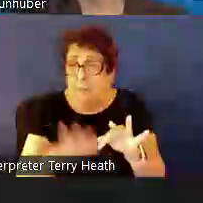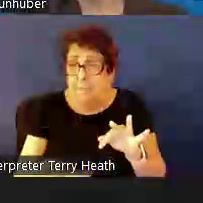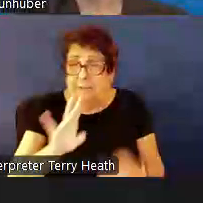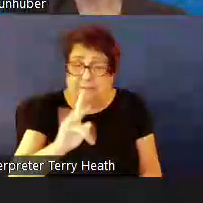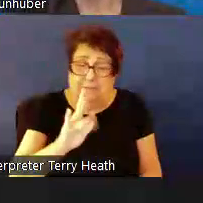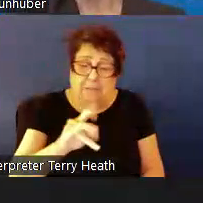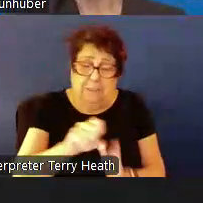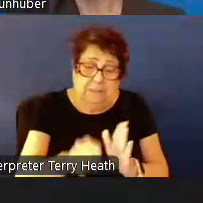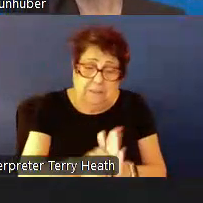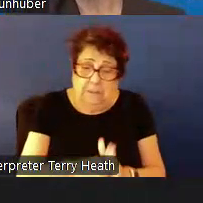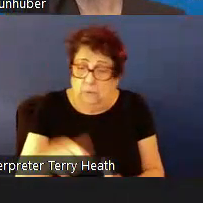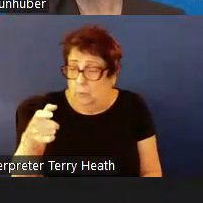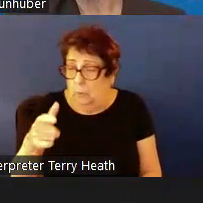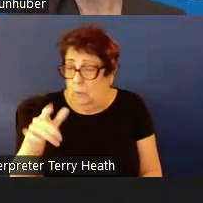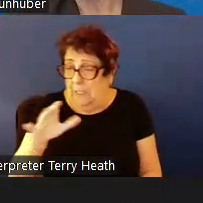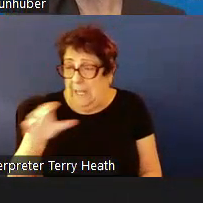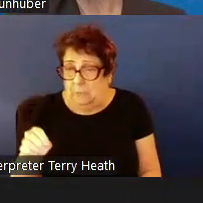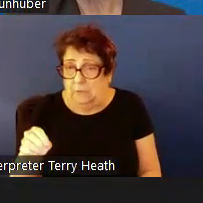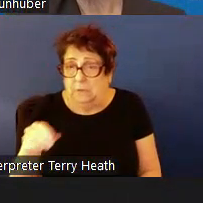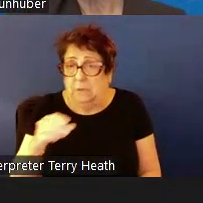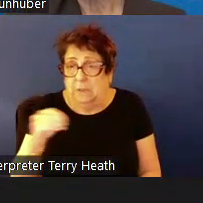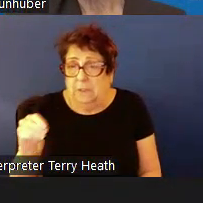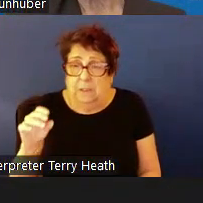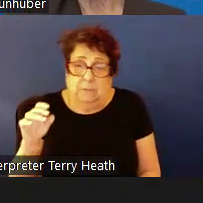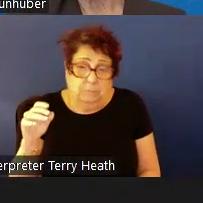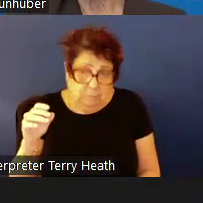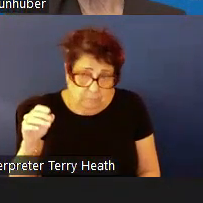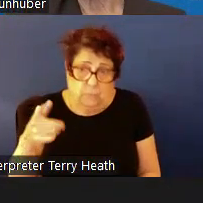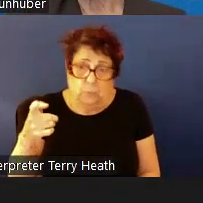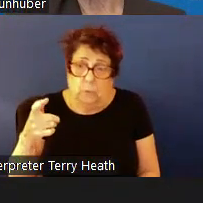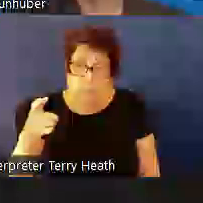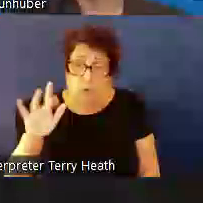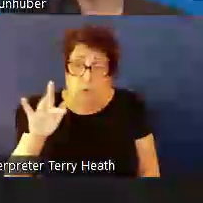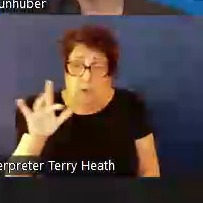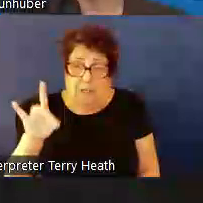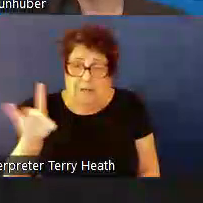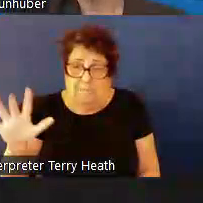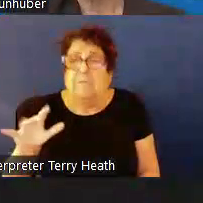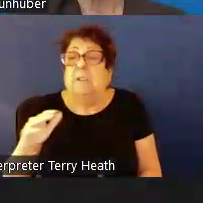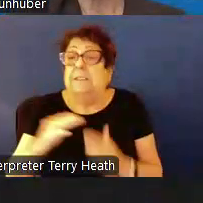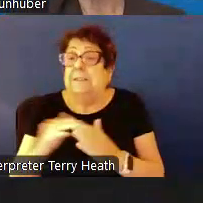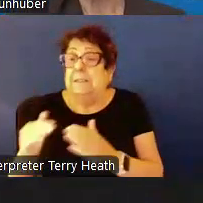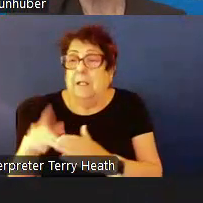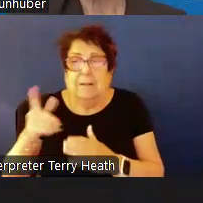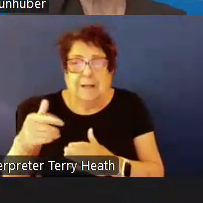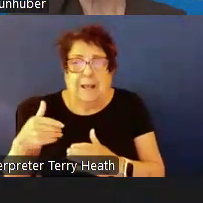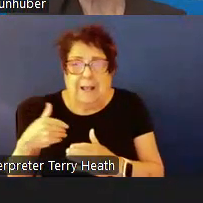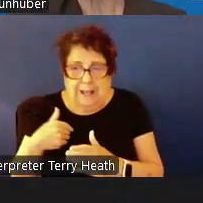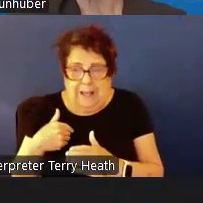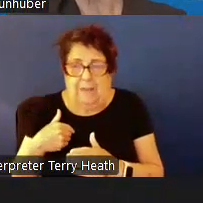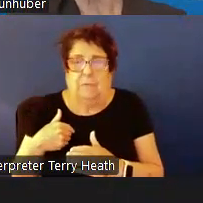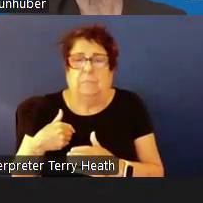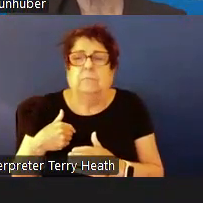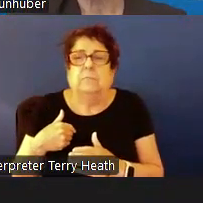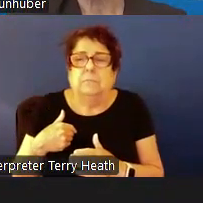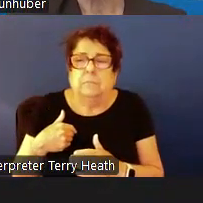counties, and 85 cities that have laws that prohibit source of income discrimination in housing that would protect against